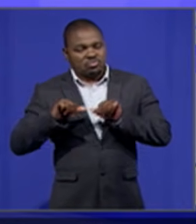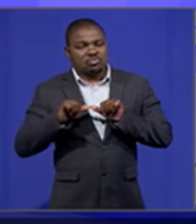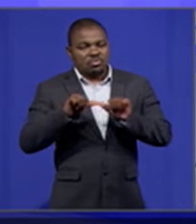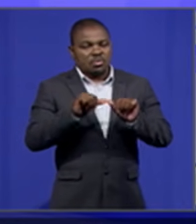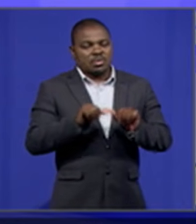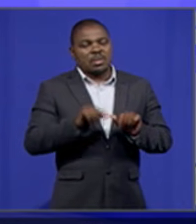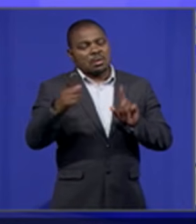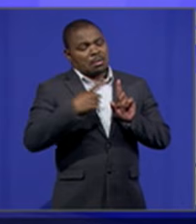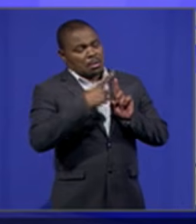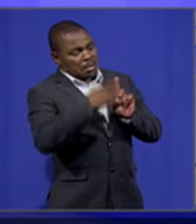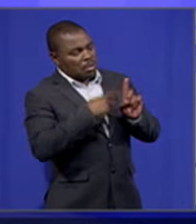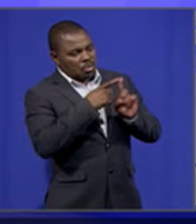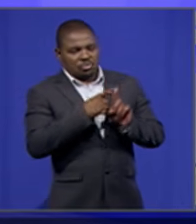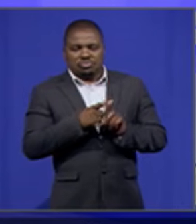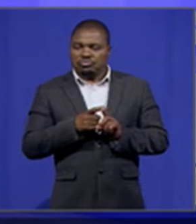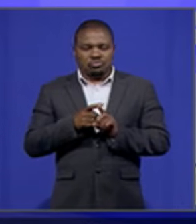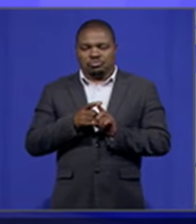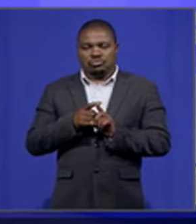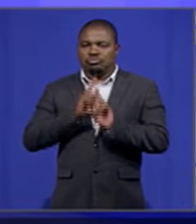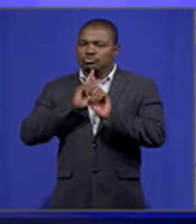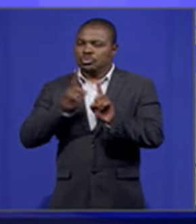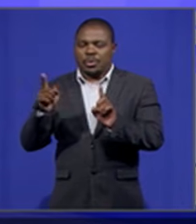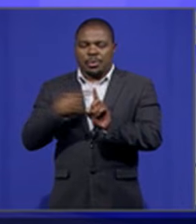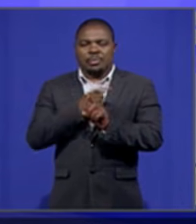mokgwa wa go se fe dikarabo.